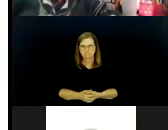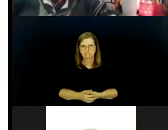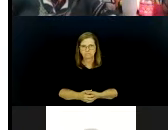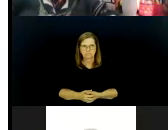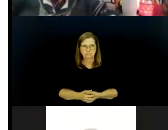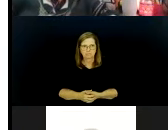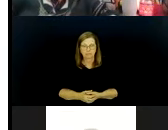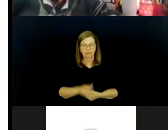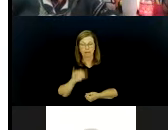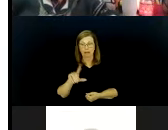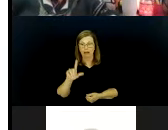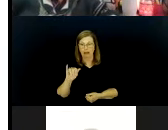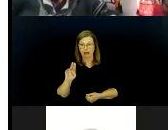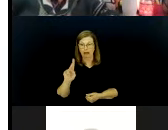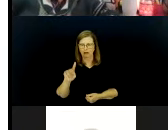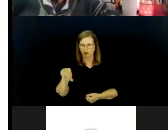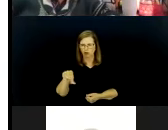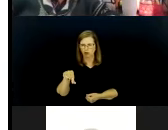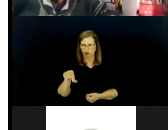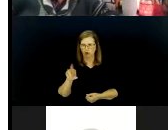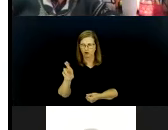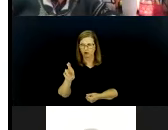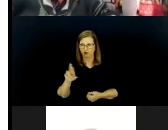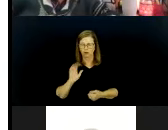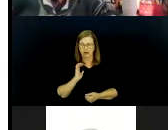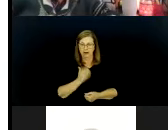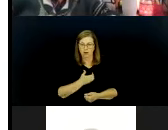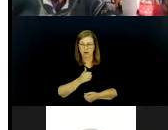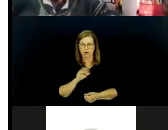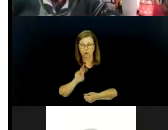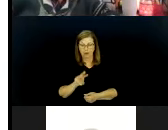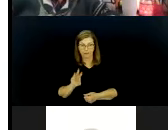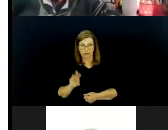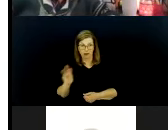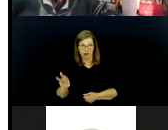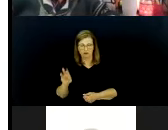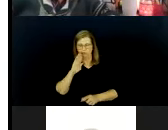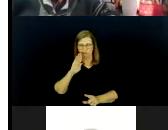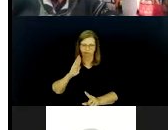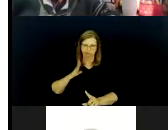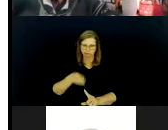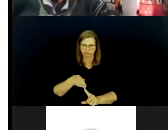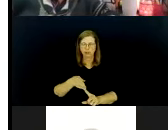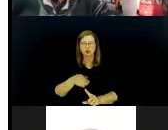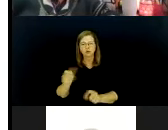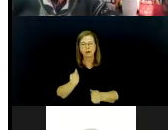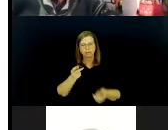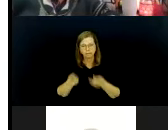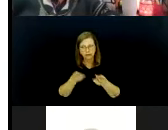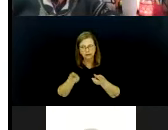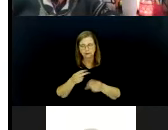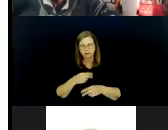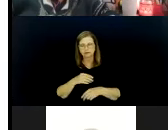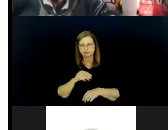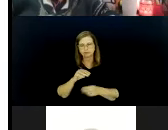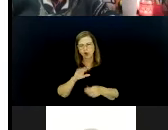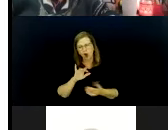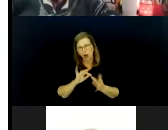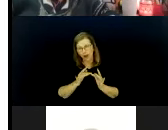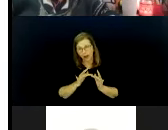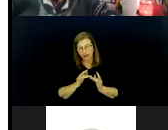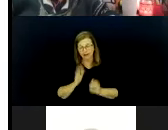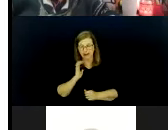Here's a link, a QR code to our website. It will direct you straight there, but you can visit us online, and our website